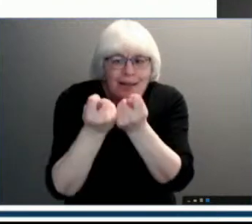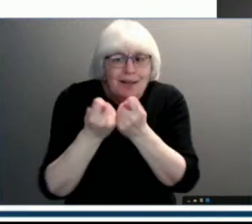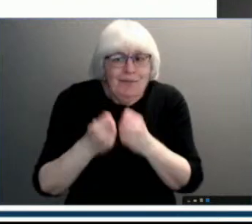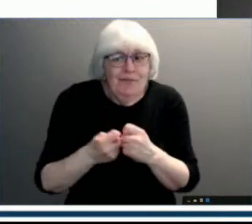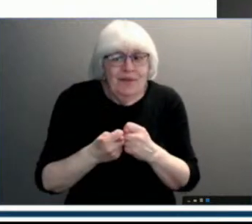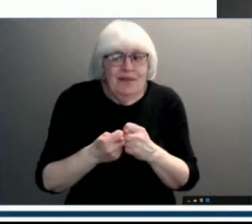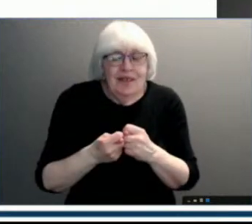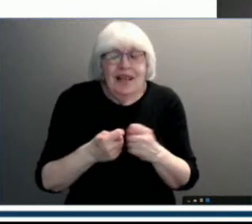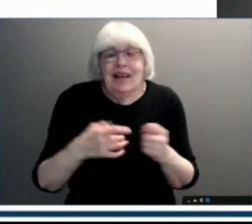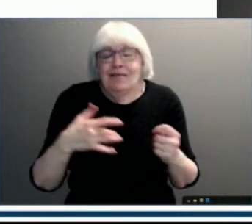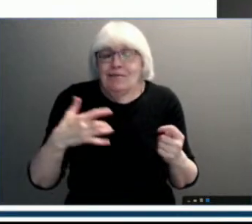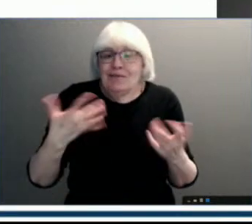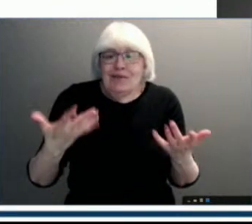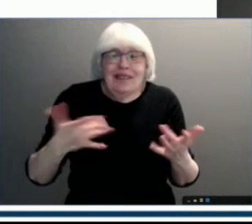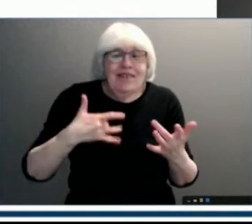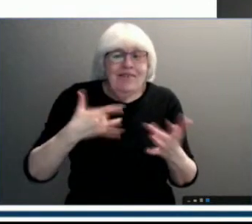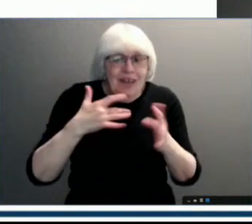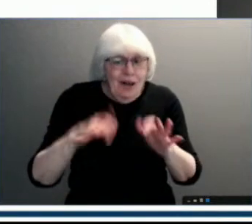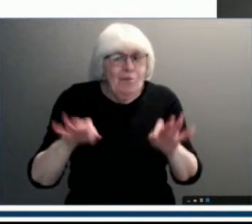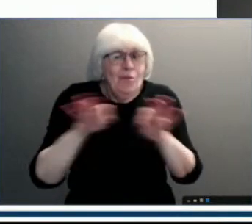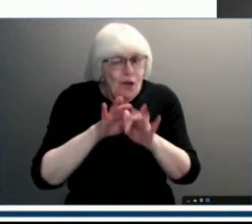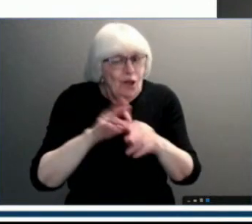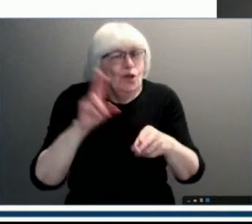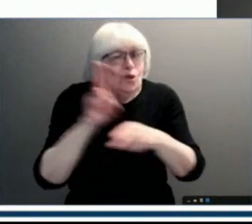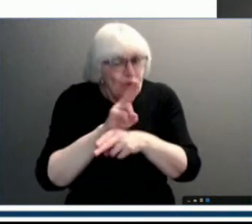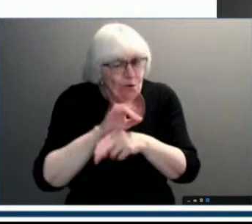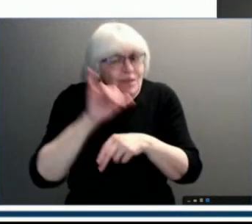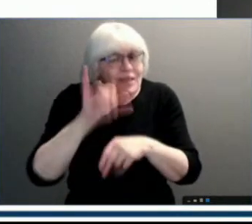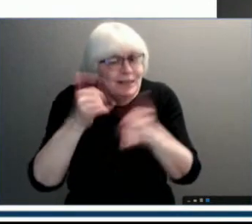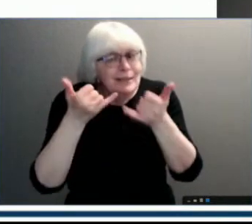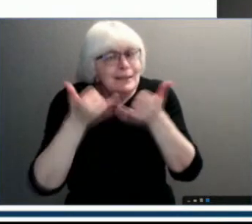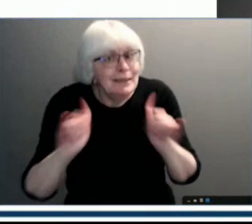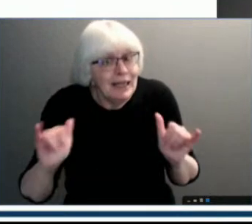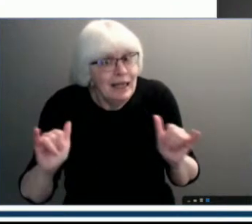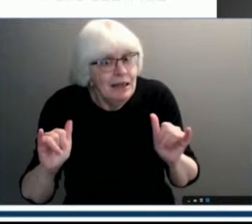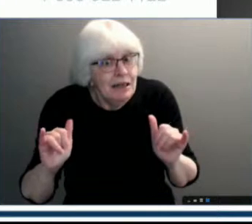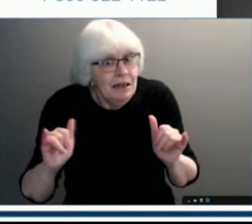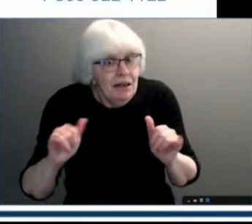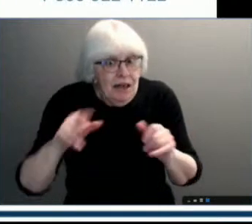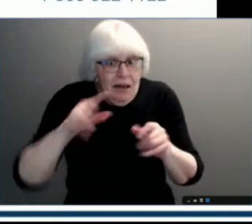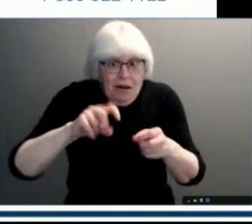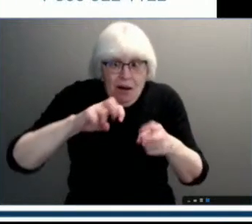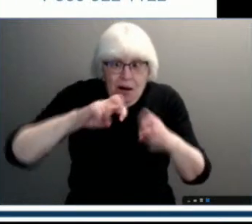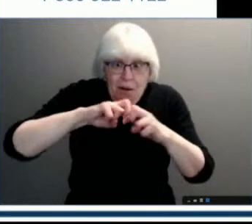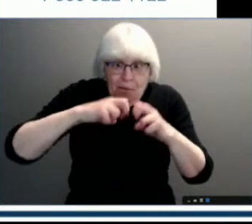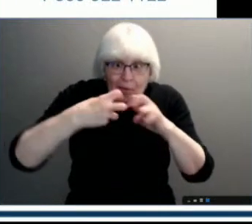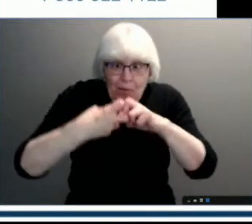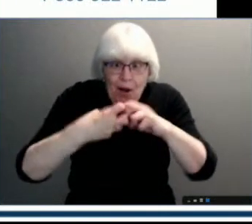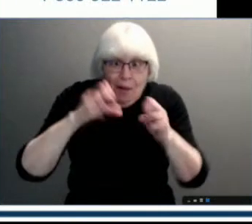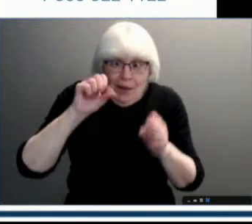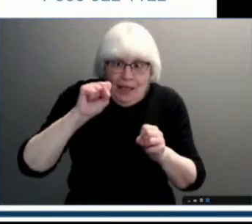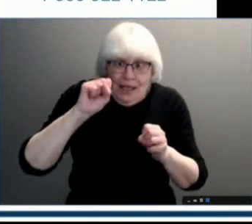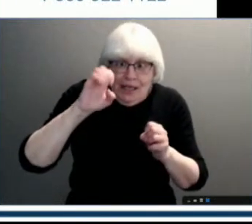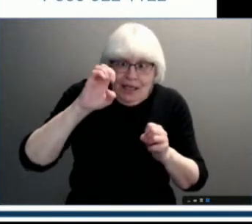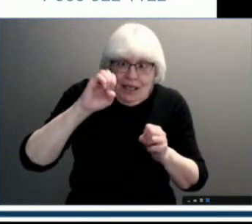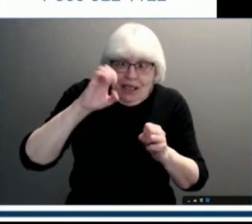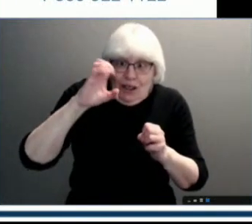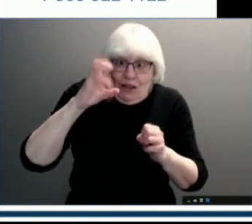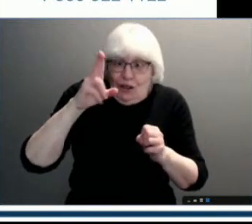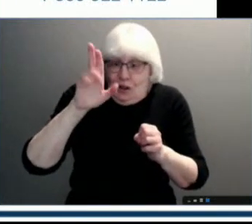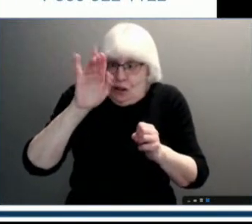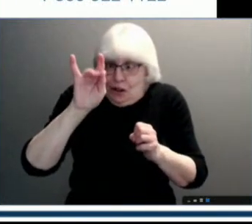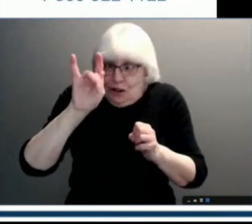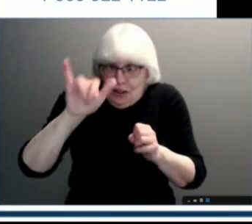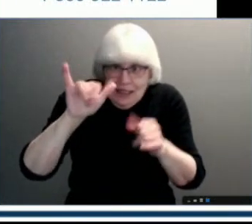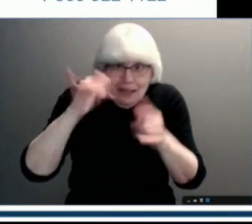and we'll look at some of the security issues that you've identified. Next, we'll go to Lindsay Armstrong with the Coast. Go ahead,